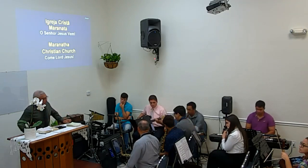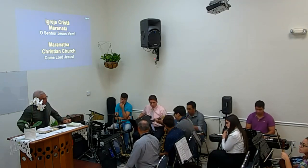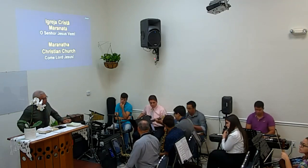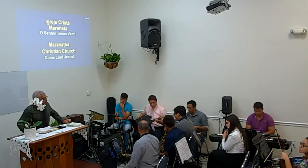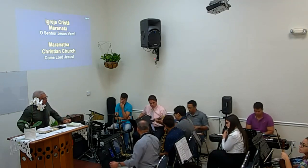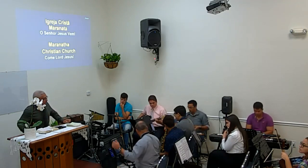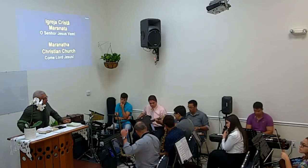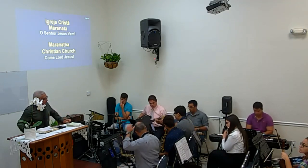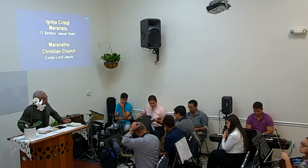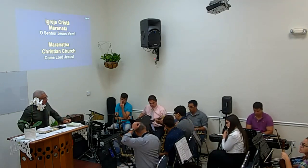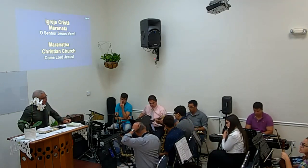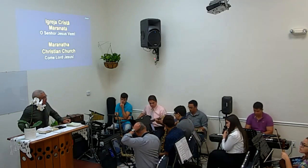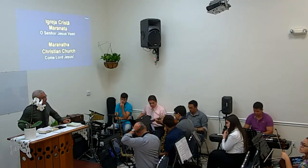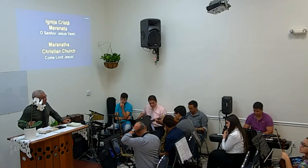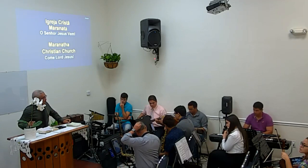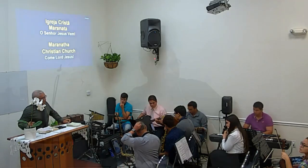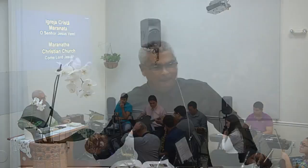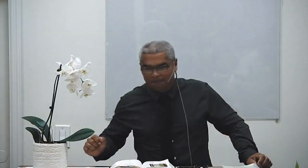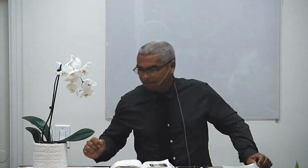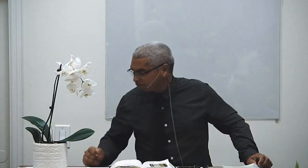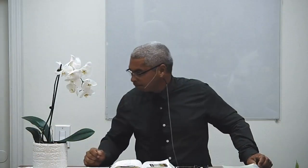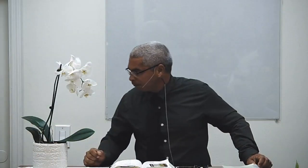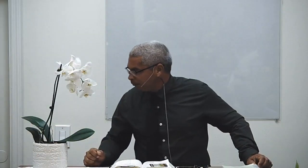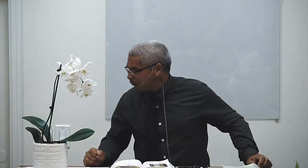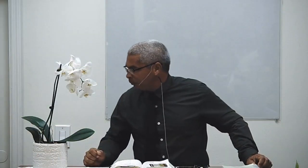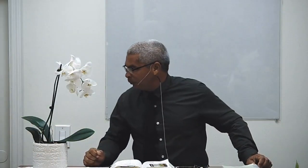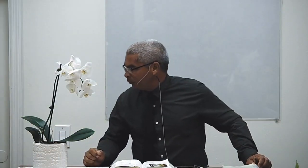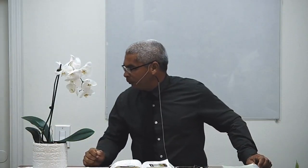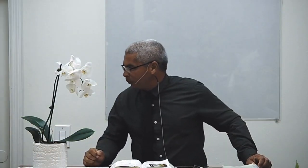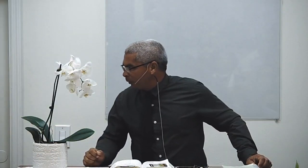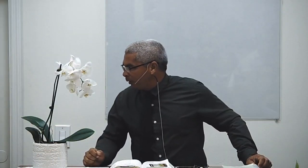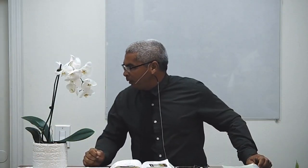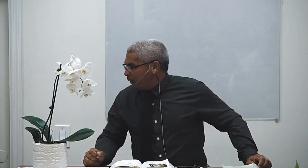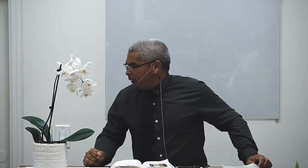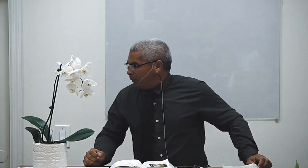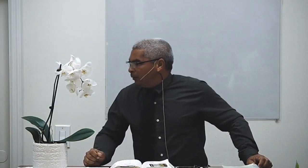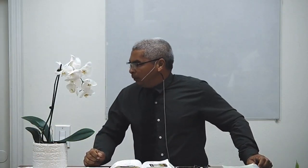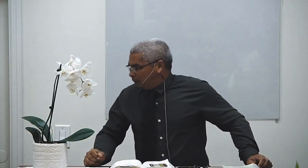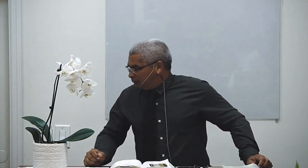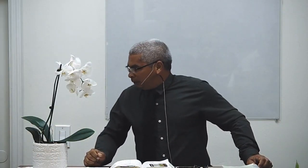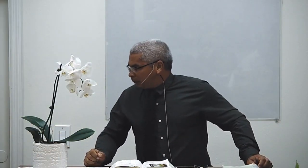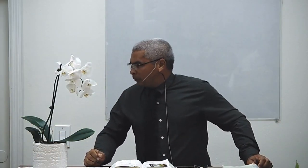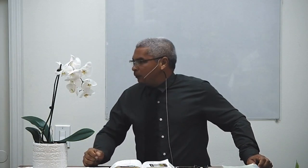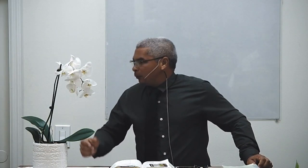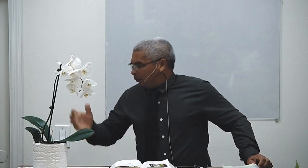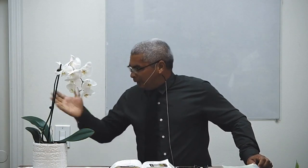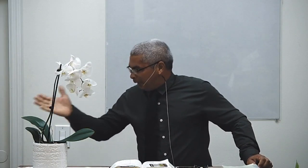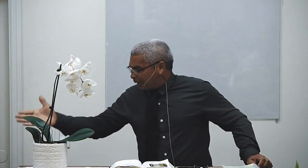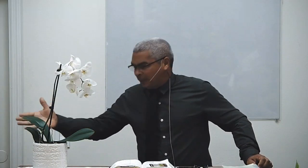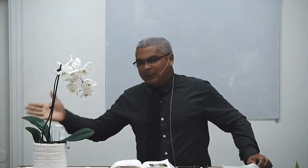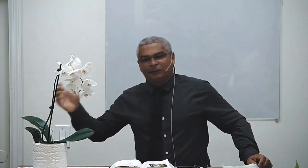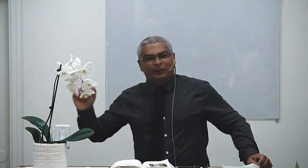be lacking the garments of salvation and the oil of the Holy Spirit upon our lives. Amen.